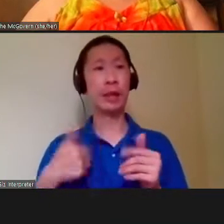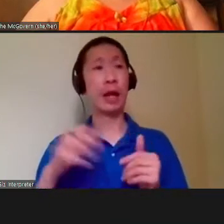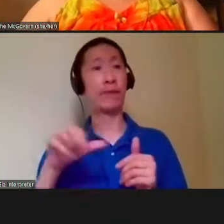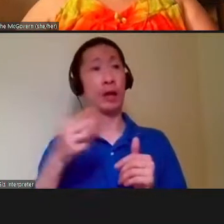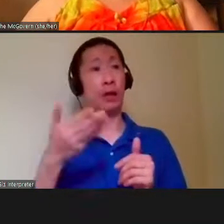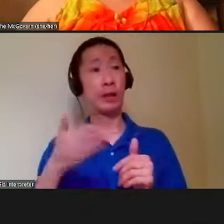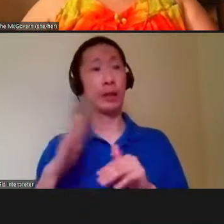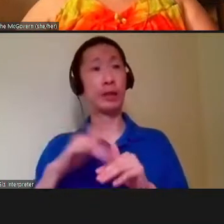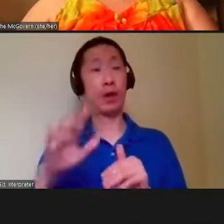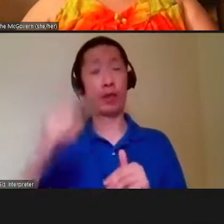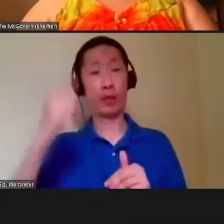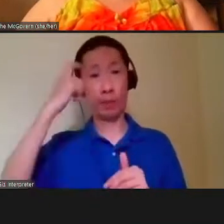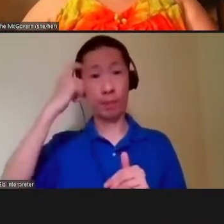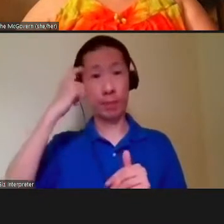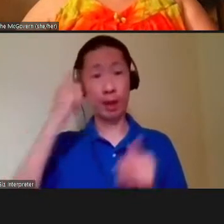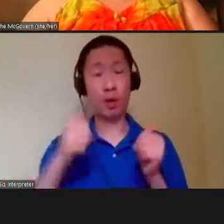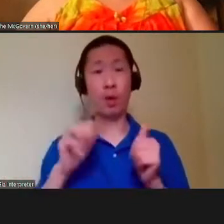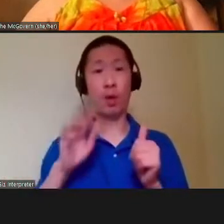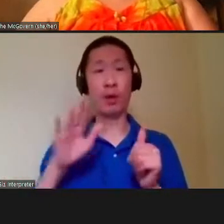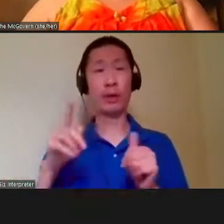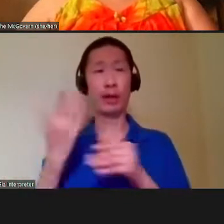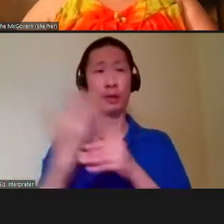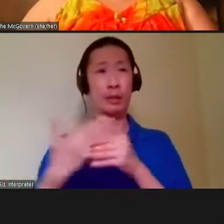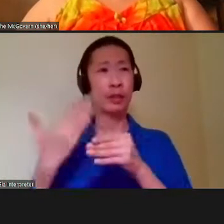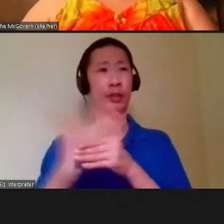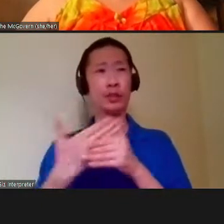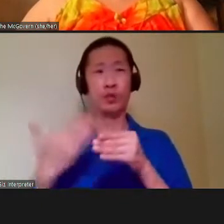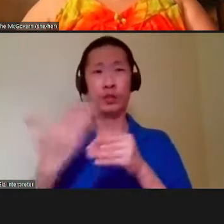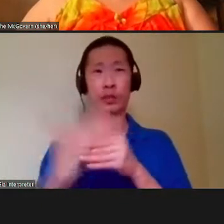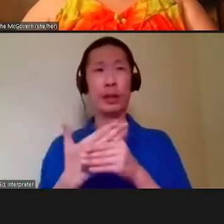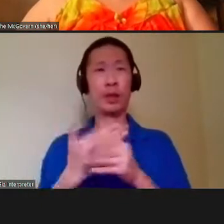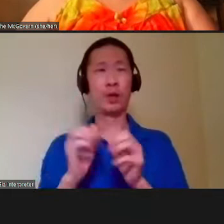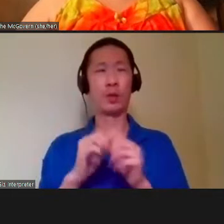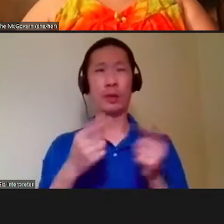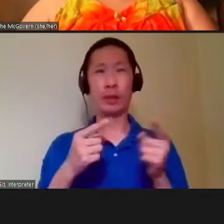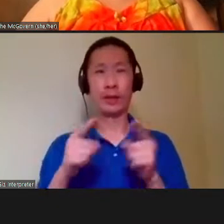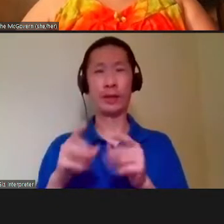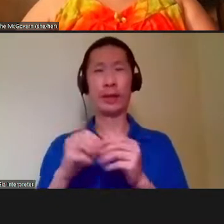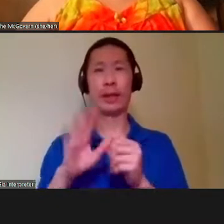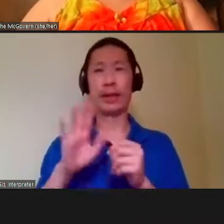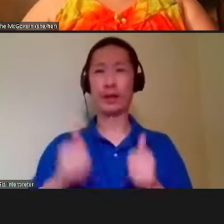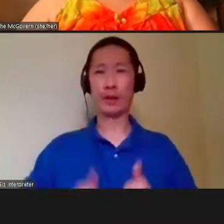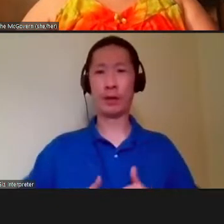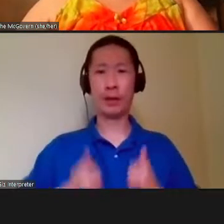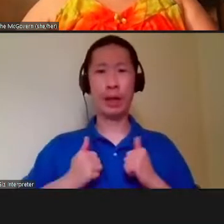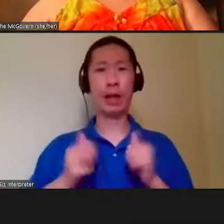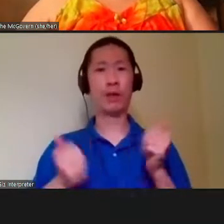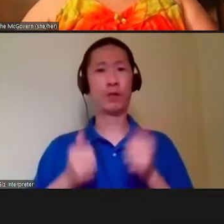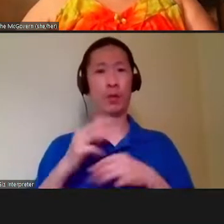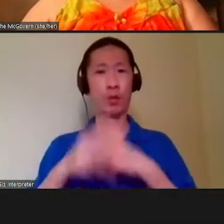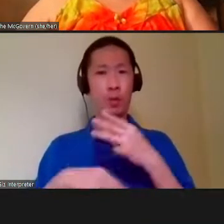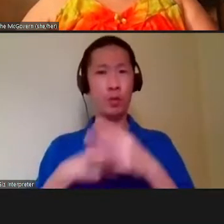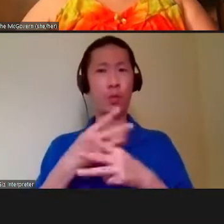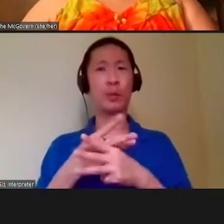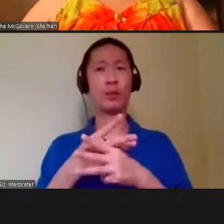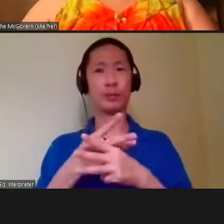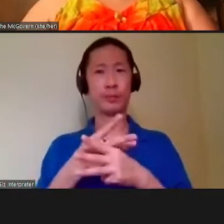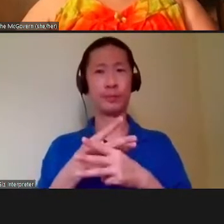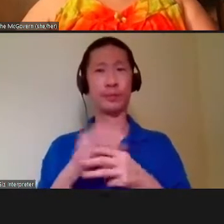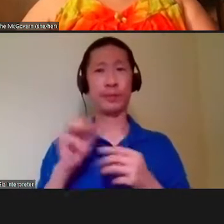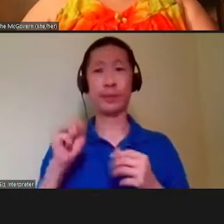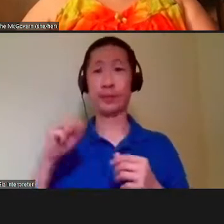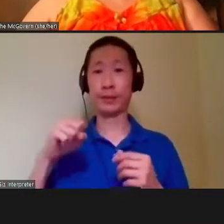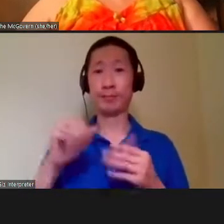their mind or that they're distracted by events in their life or in the world. So